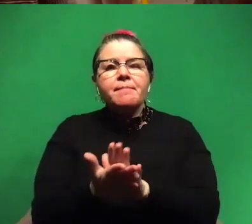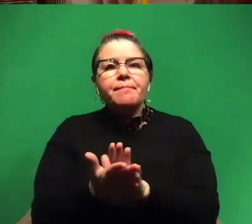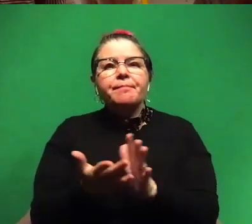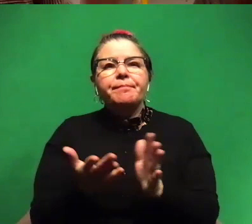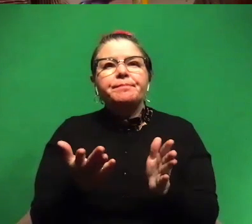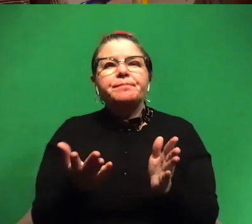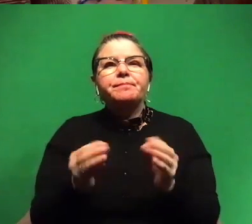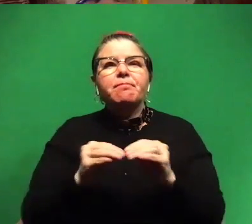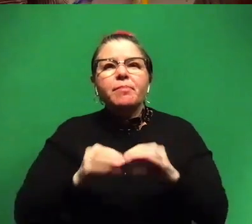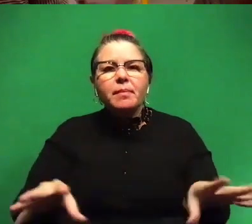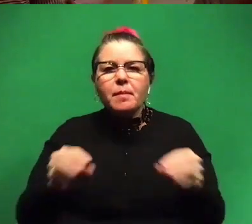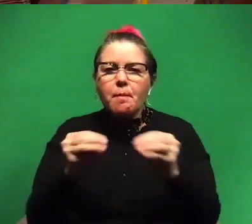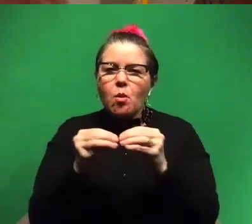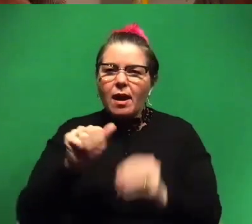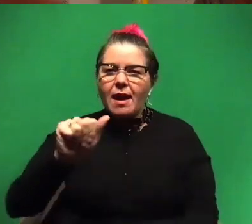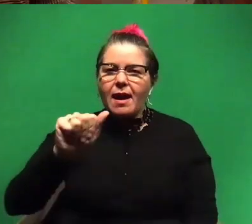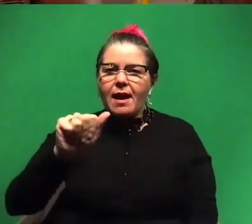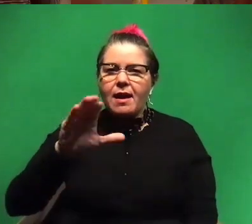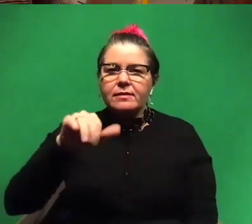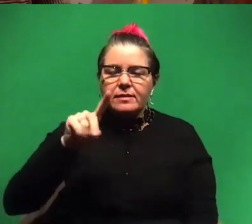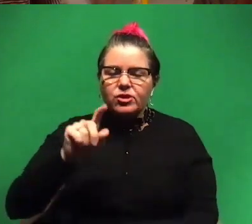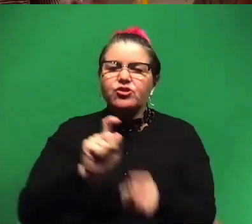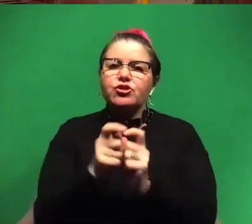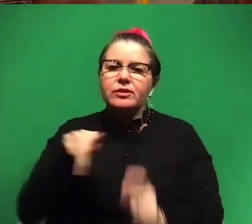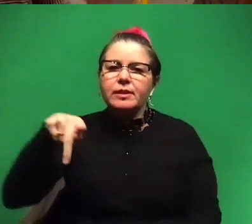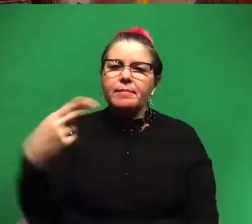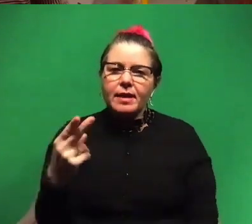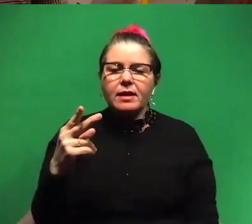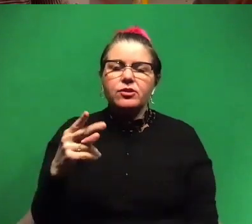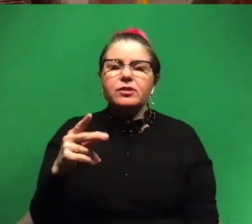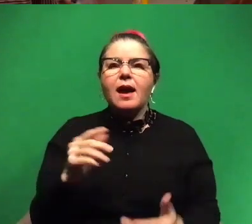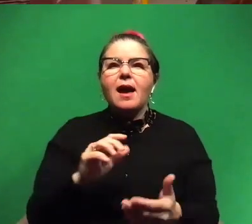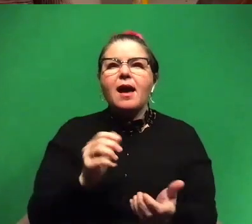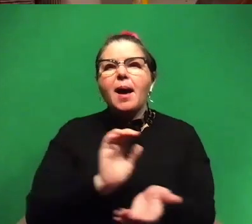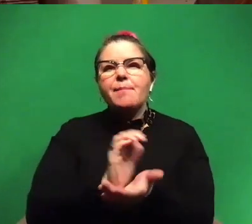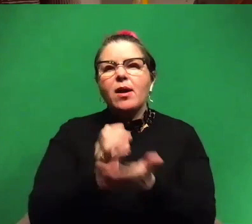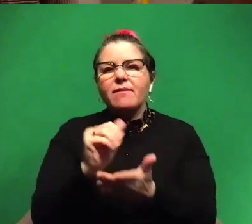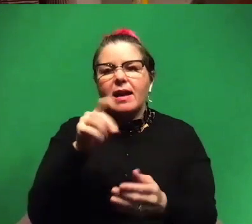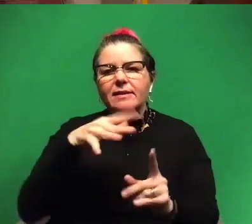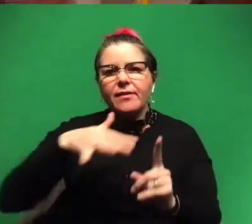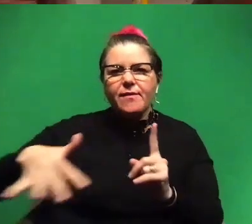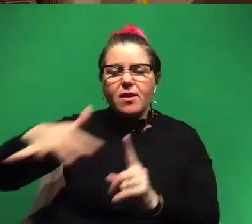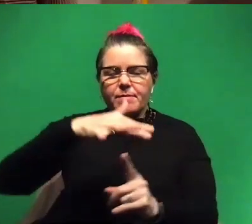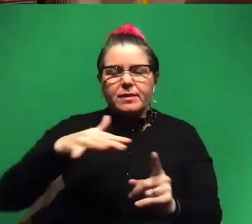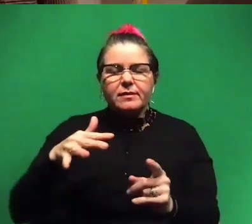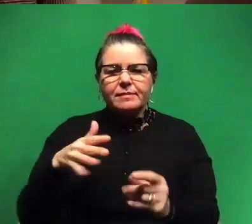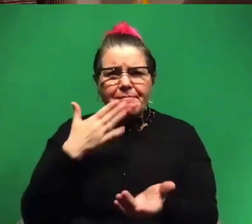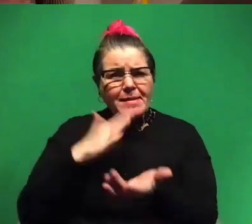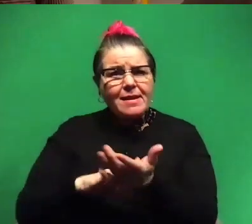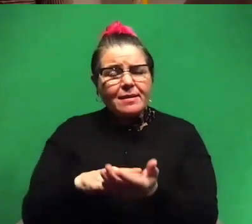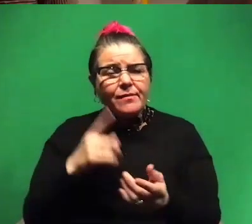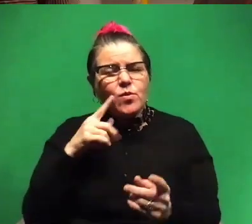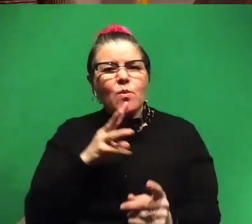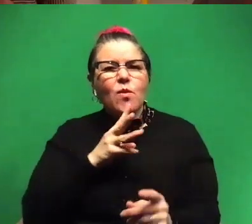generate more acid, which changes the pH or the amount of acid in the environment, which is also really bad for